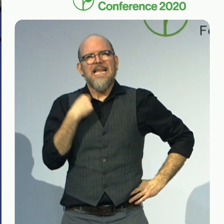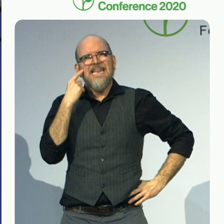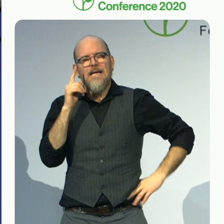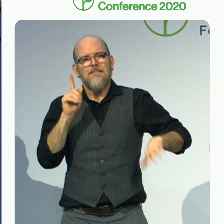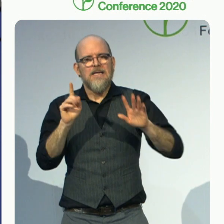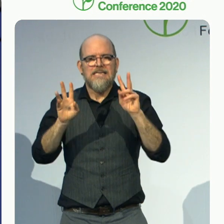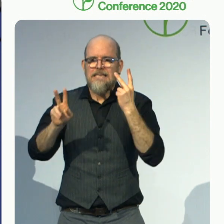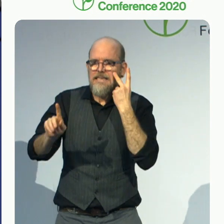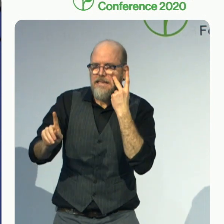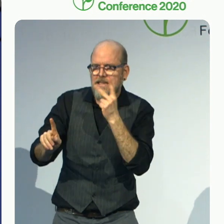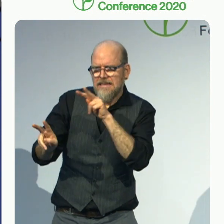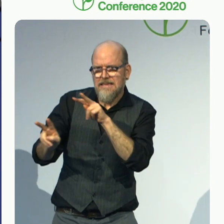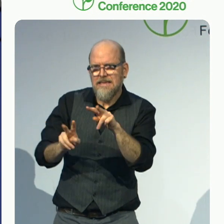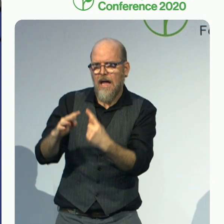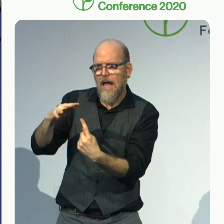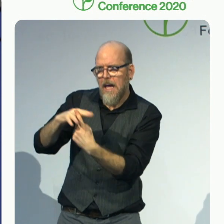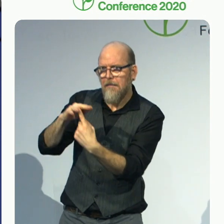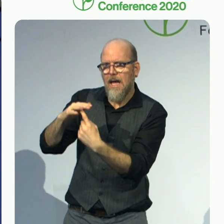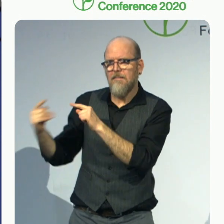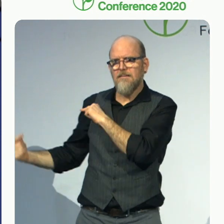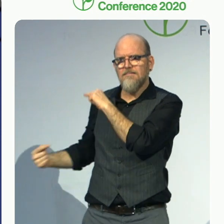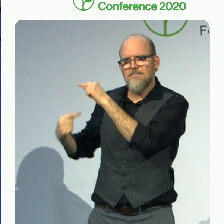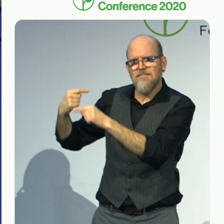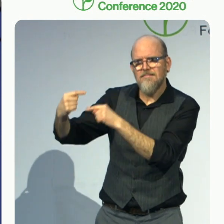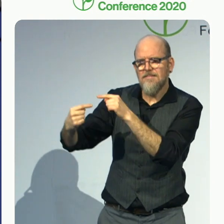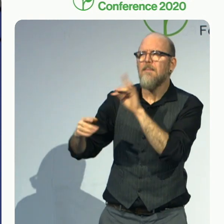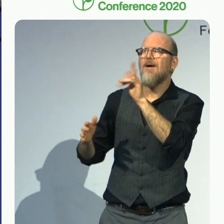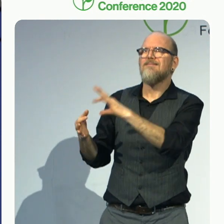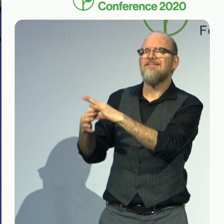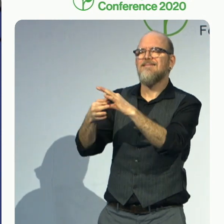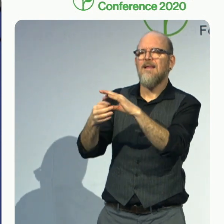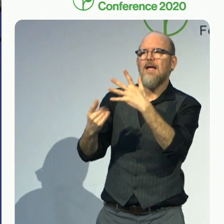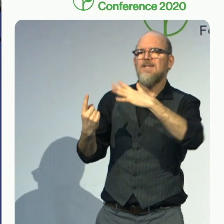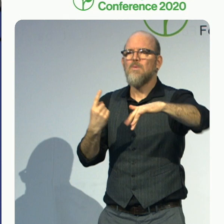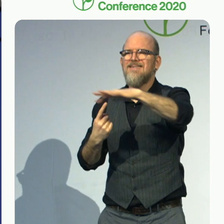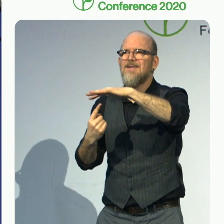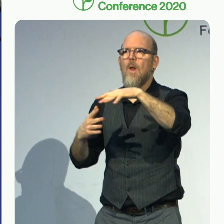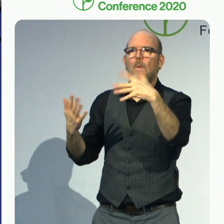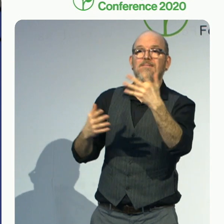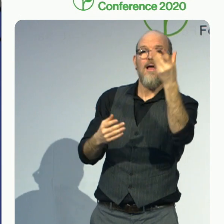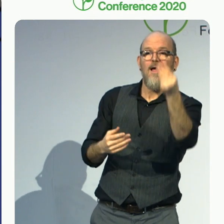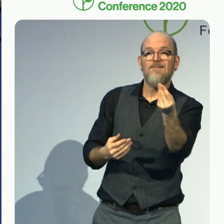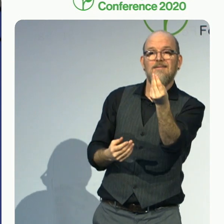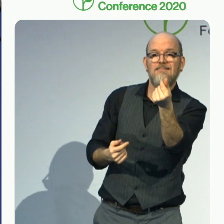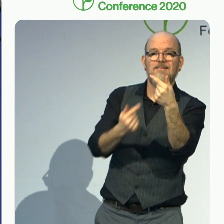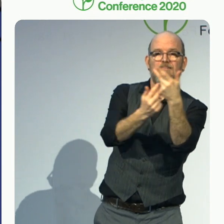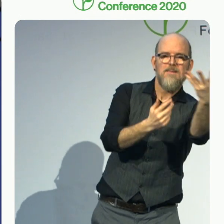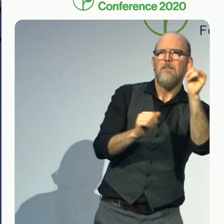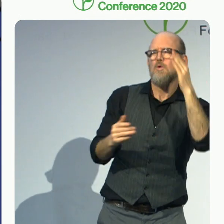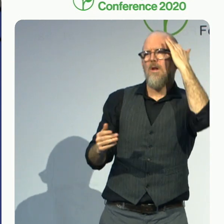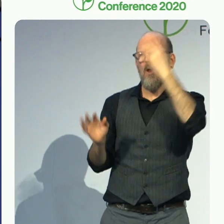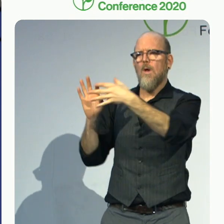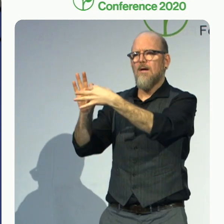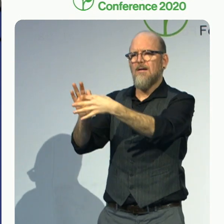real choice of where their children will go to school, we really have to develop enough transform